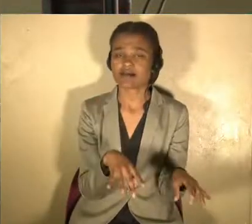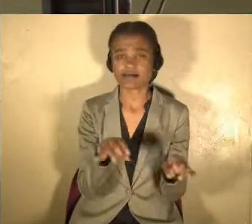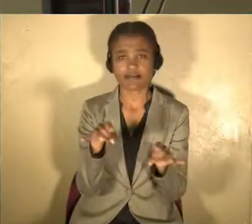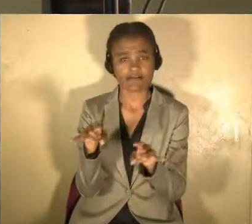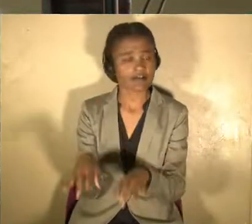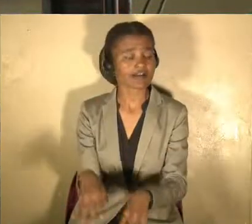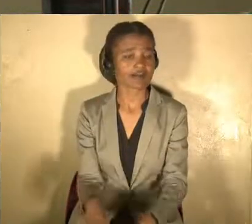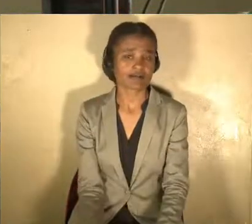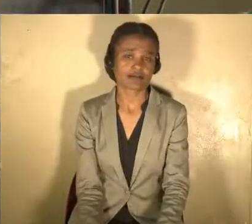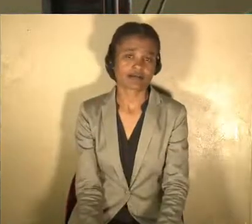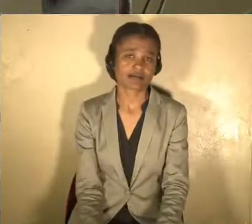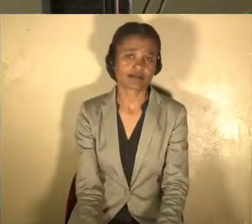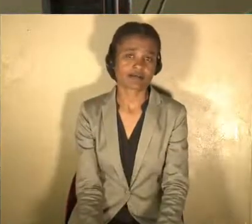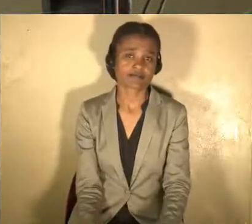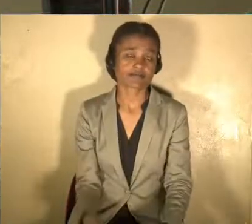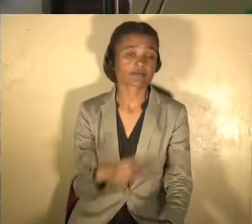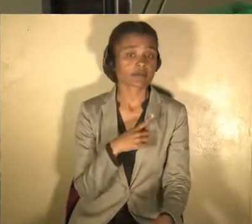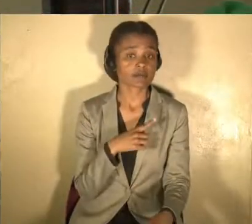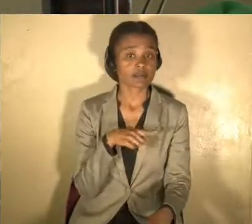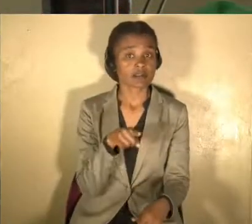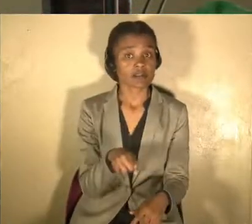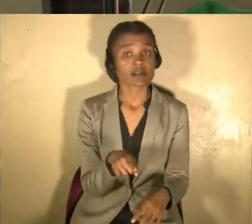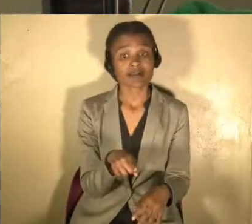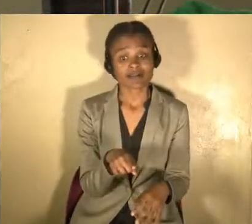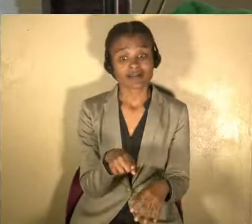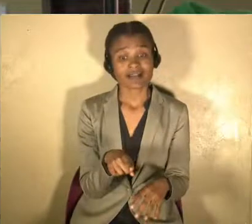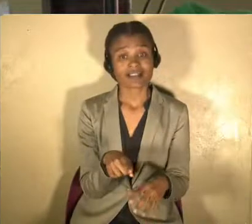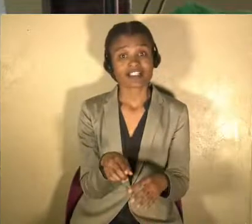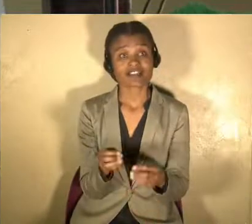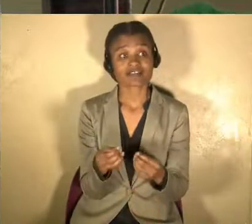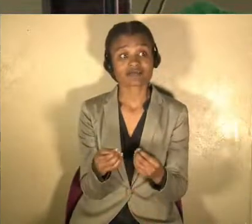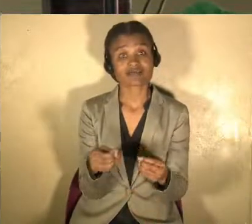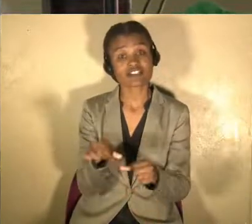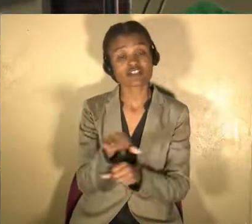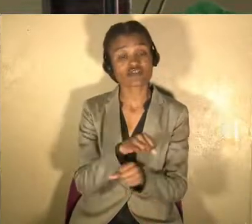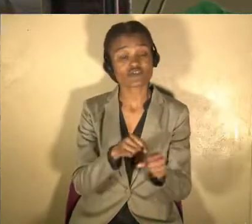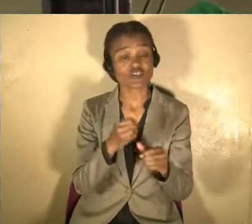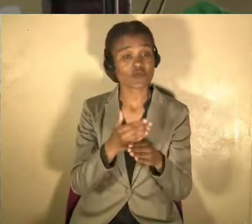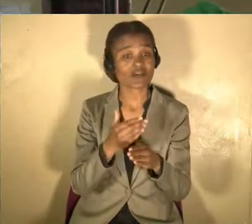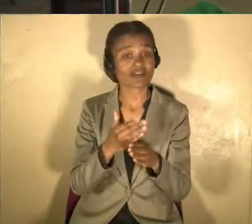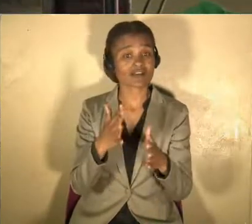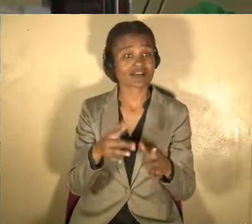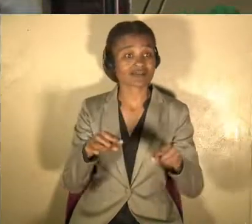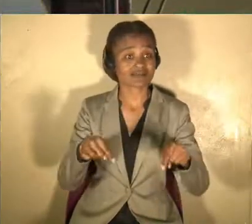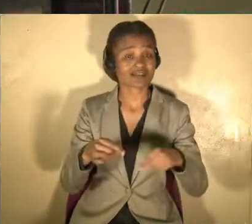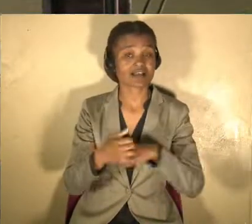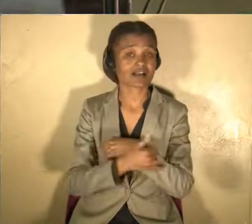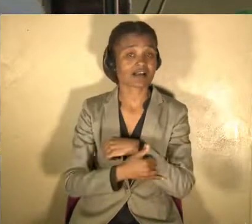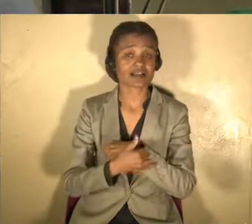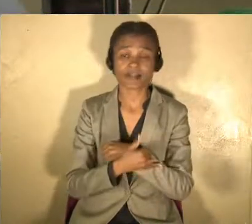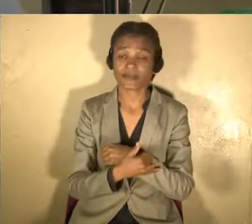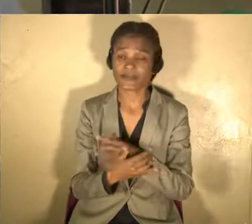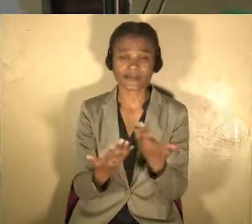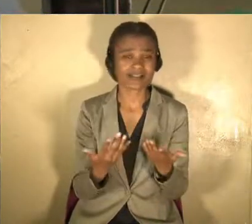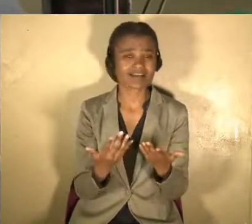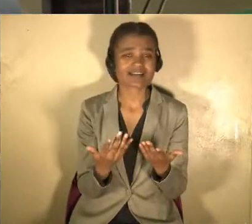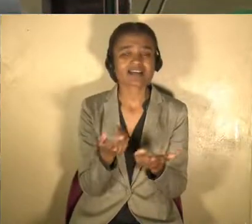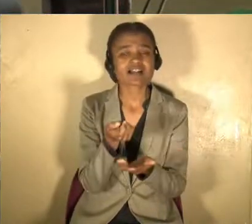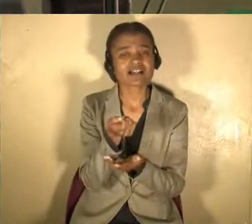social workers or auxiliary social workers in the country also put a lot of